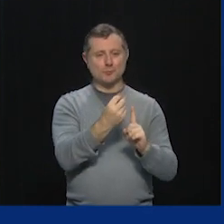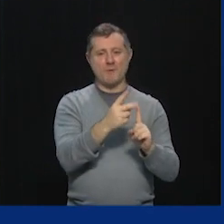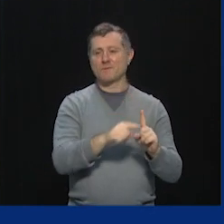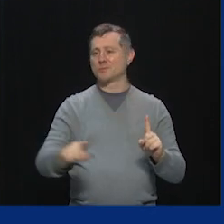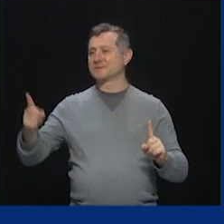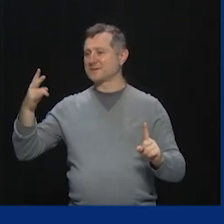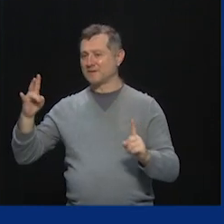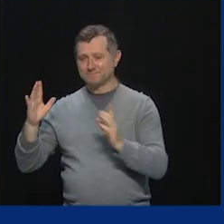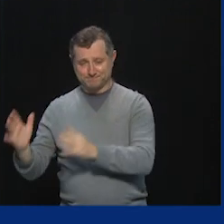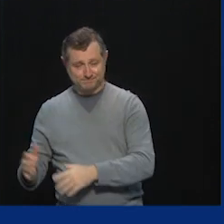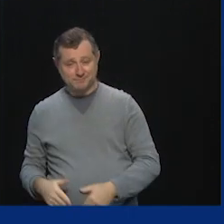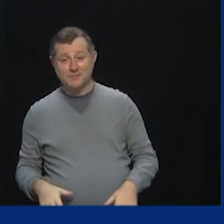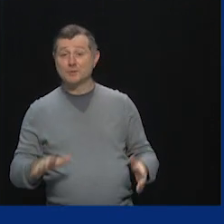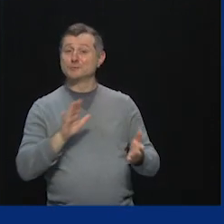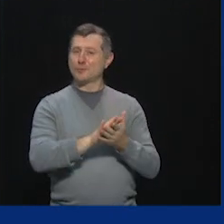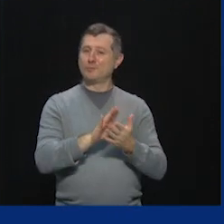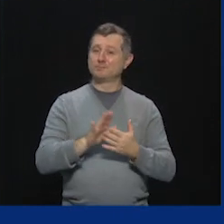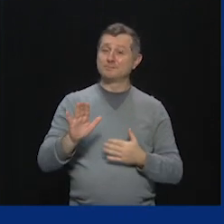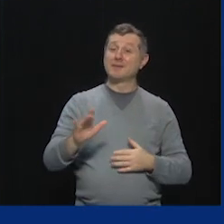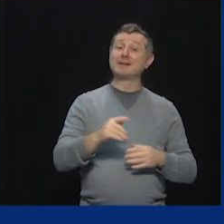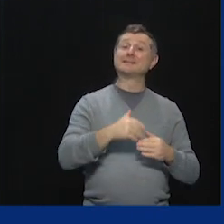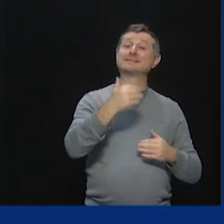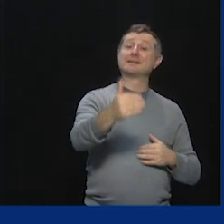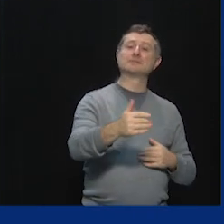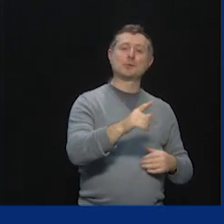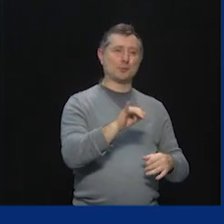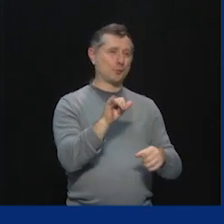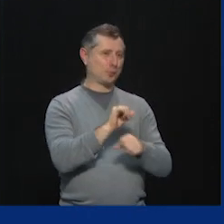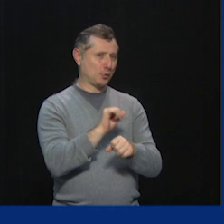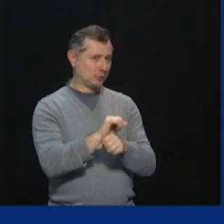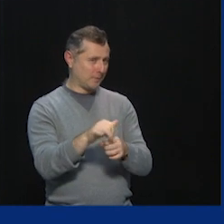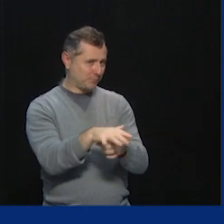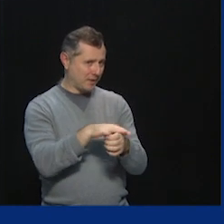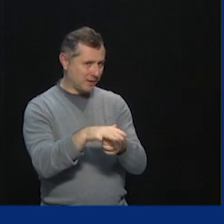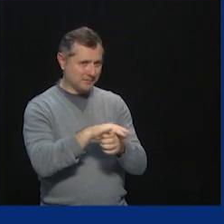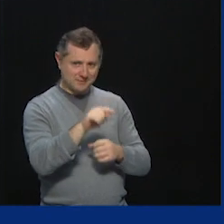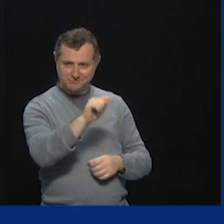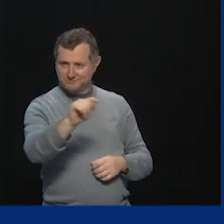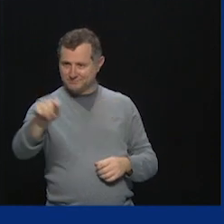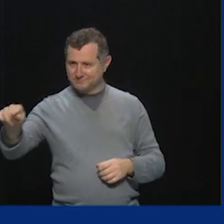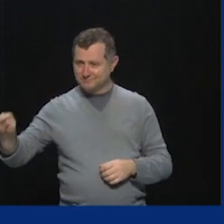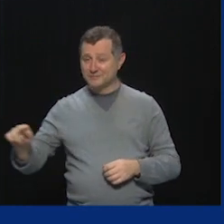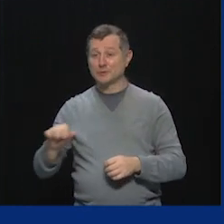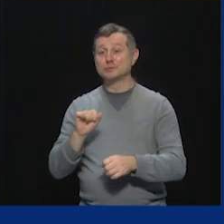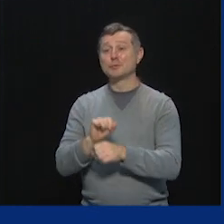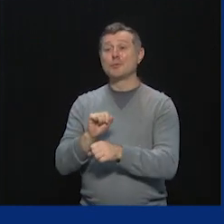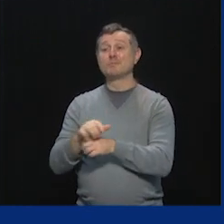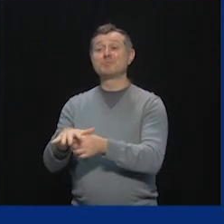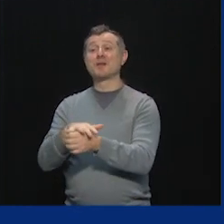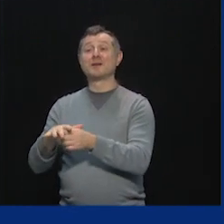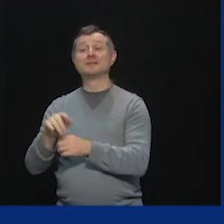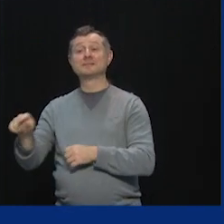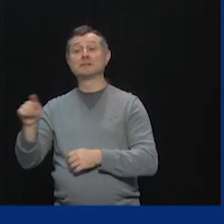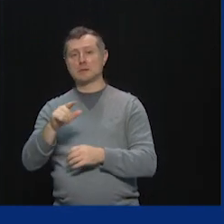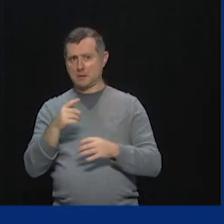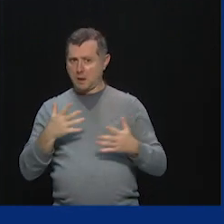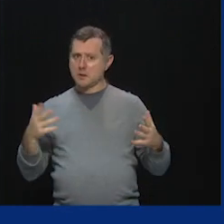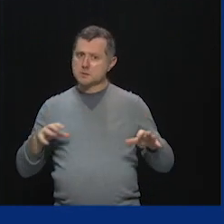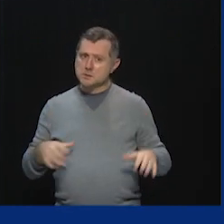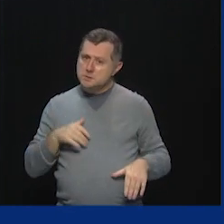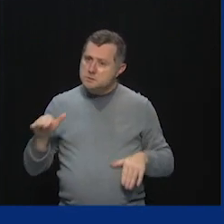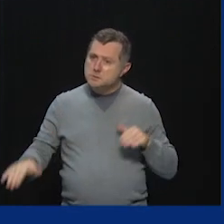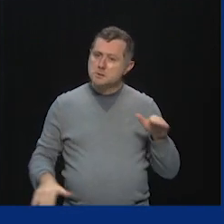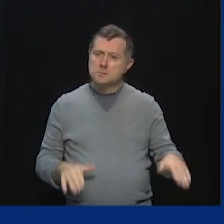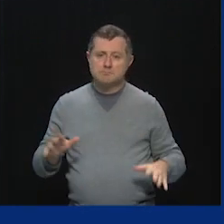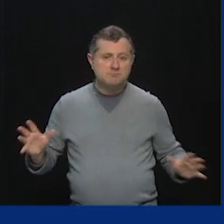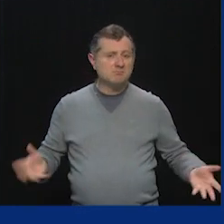Workplace, next. And a lot's been done. I want to thank everyone who's been involved in this from the